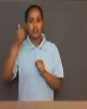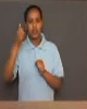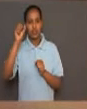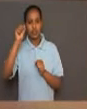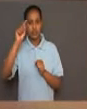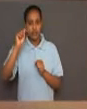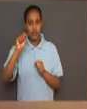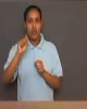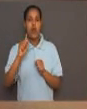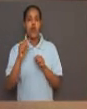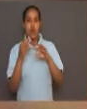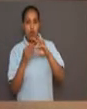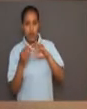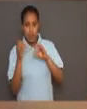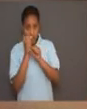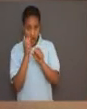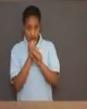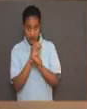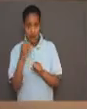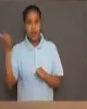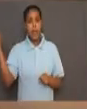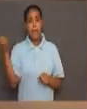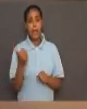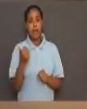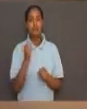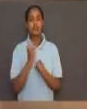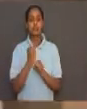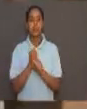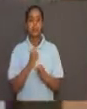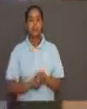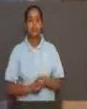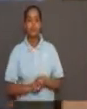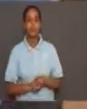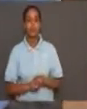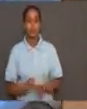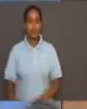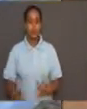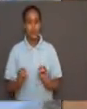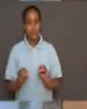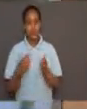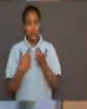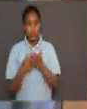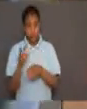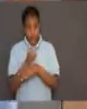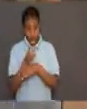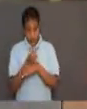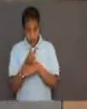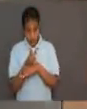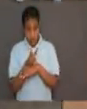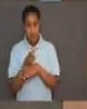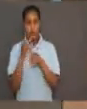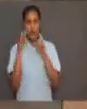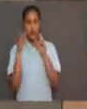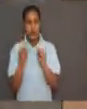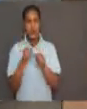in winemaking, as well as in beer brewing. Students, in this video, you can